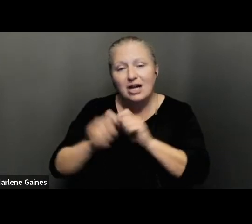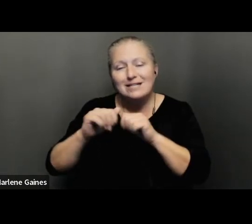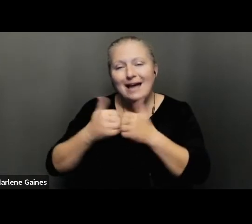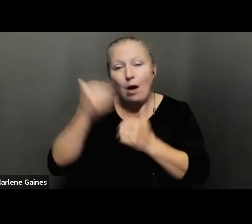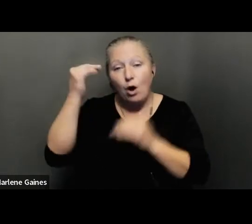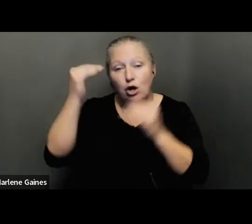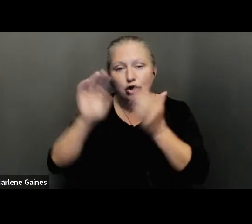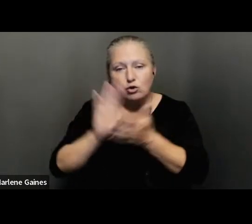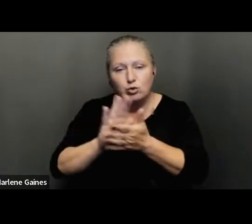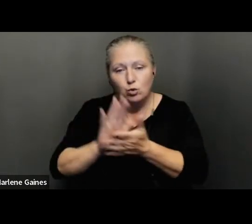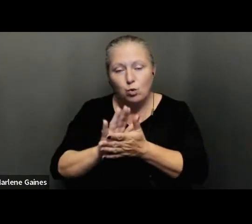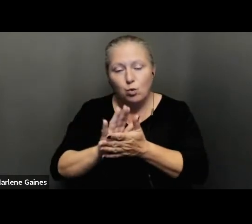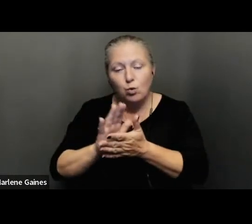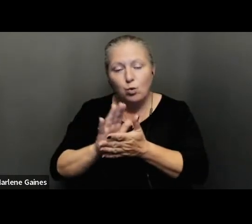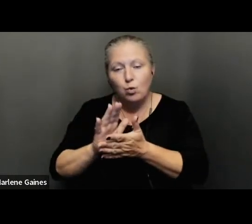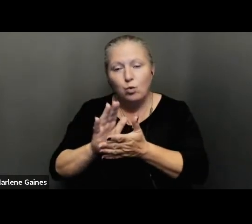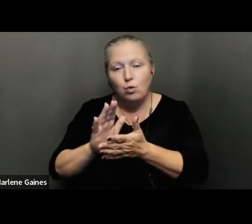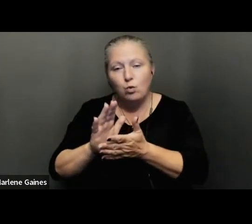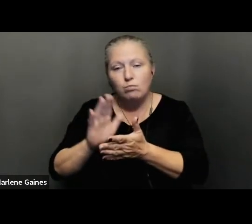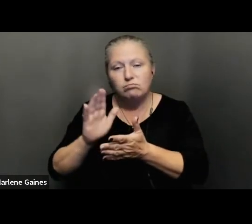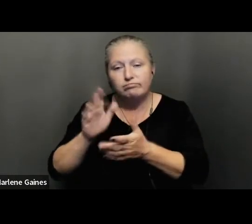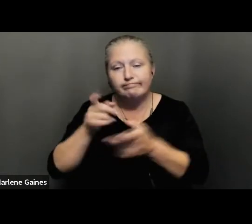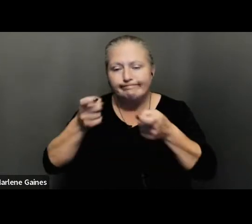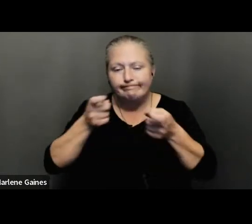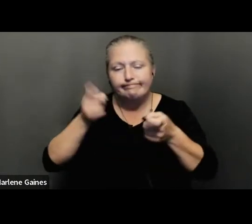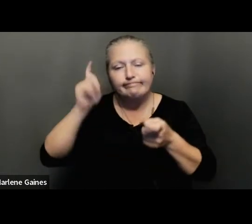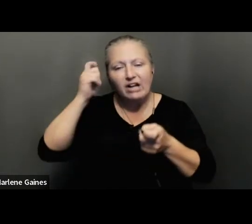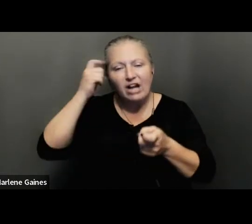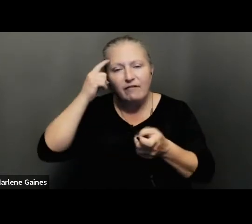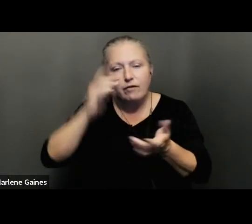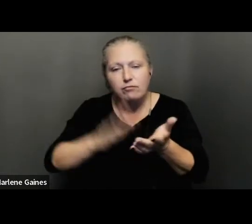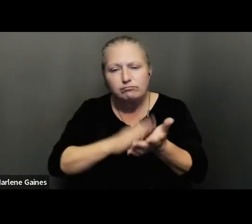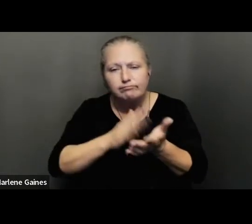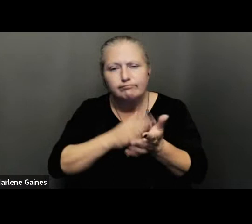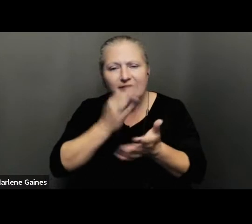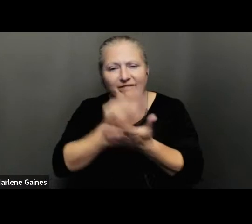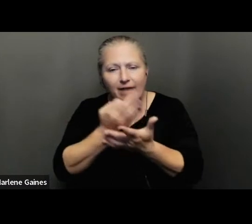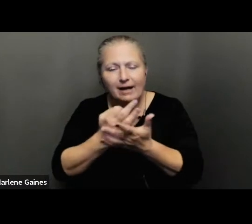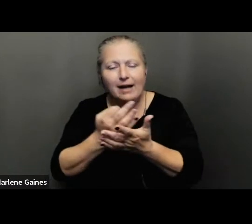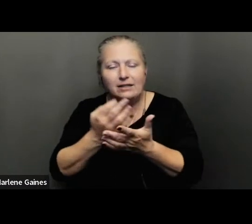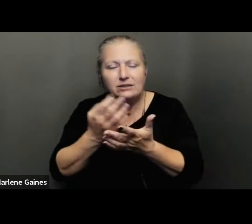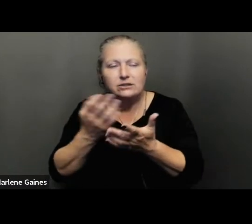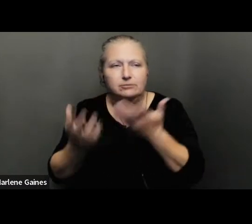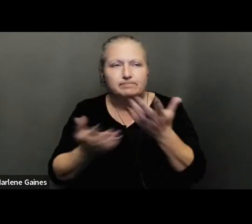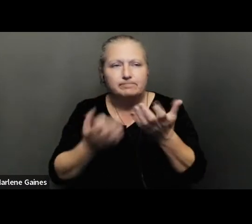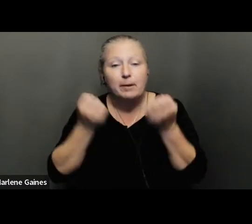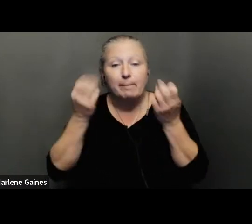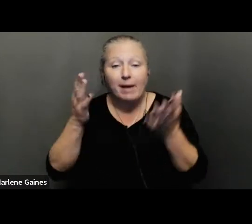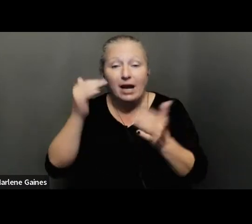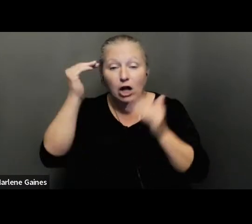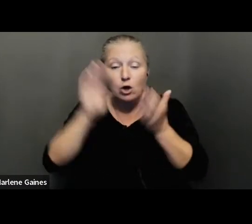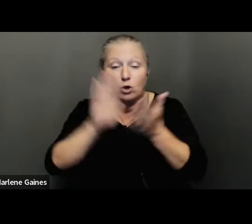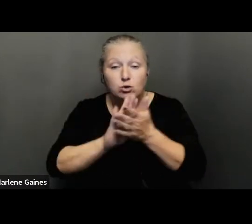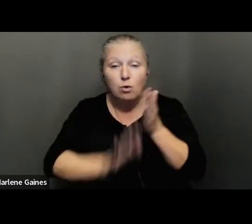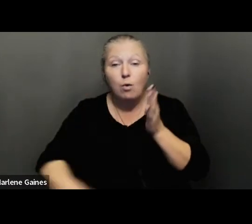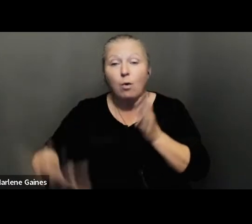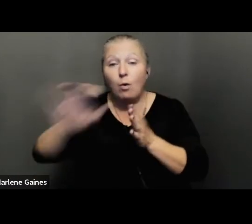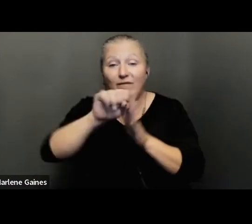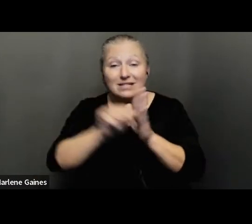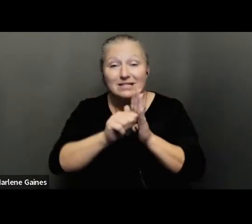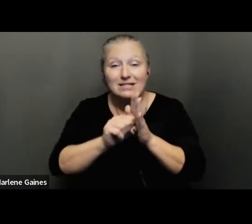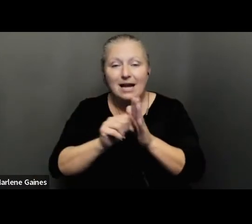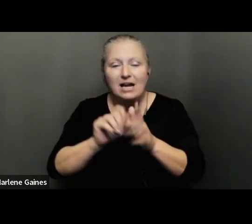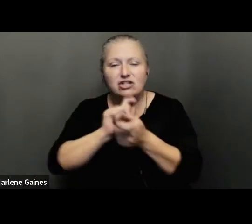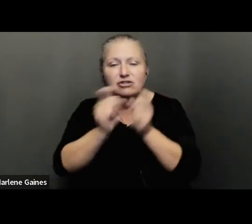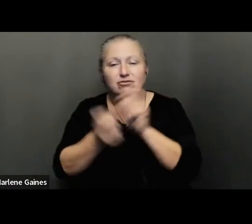adult schools are governed, operated, and financed through consortiums. Many adult schools across the state updated their name